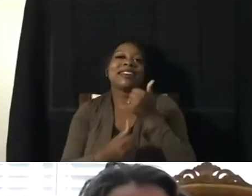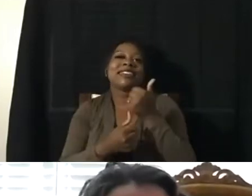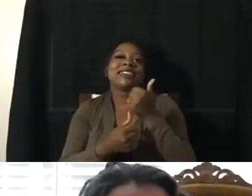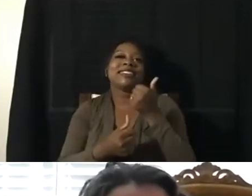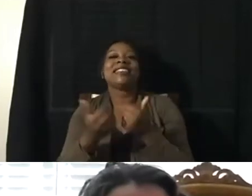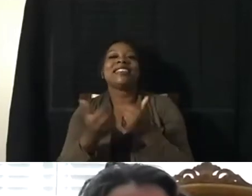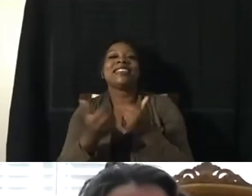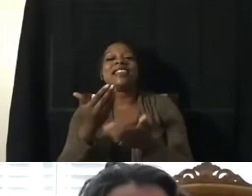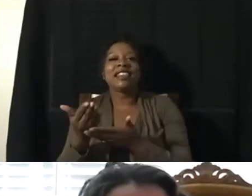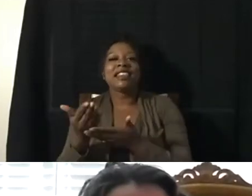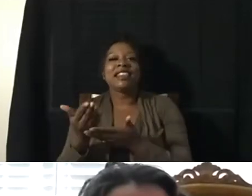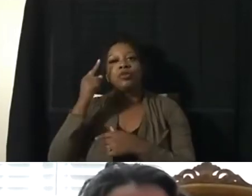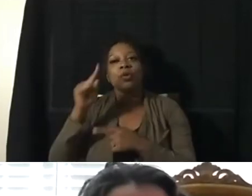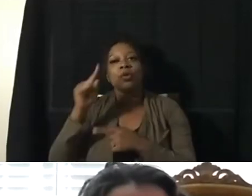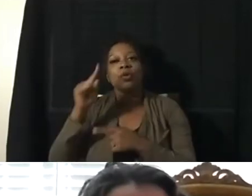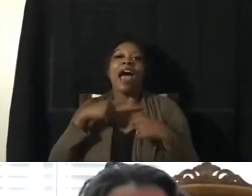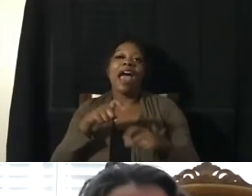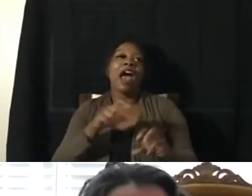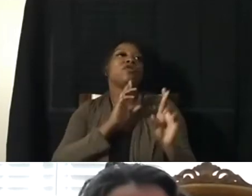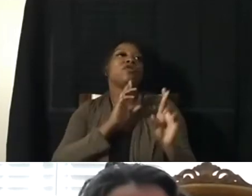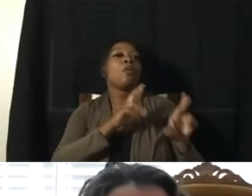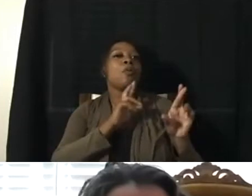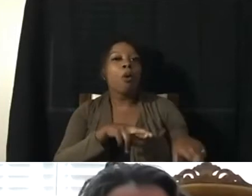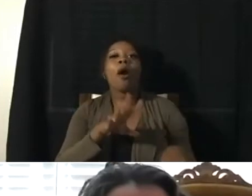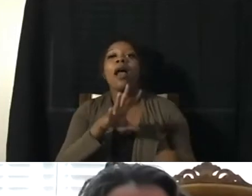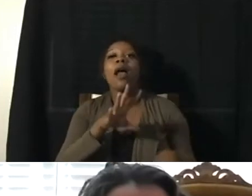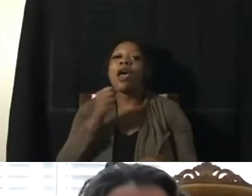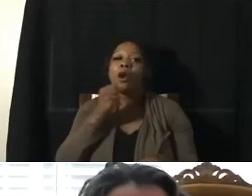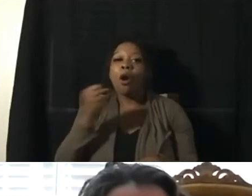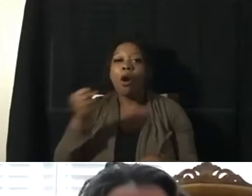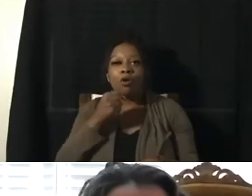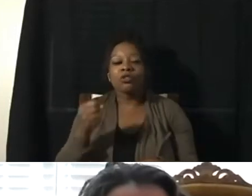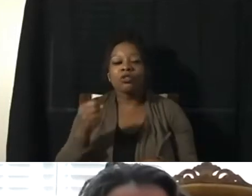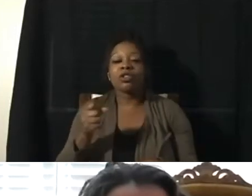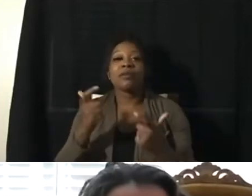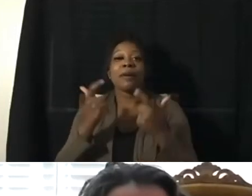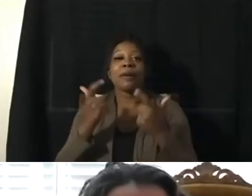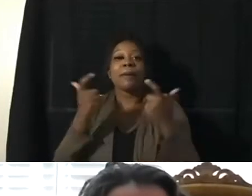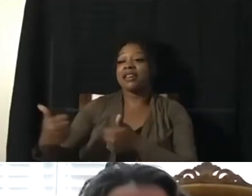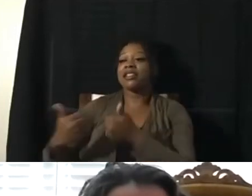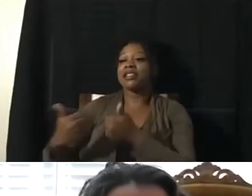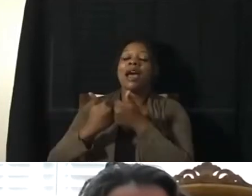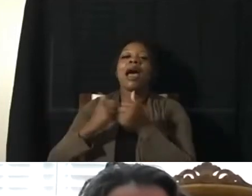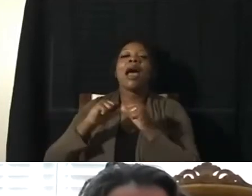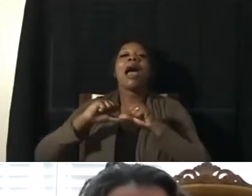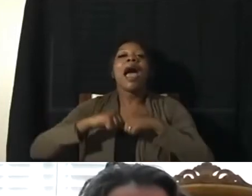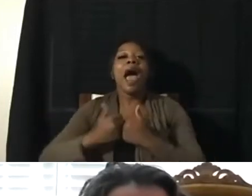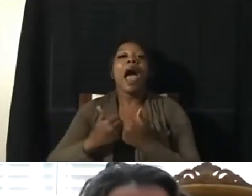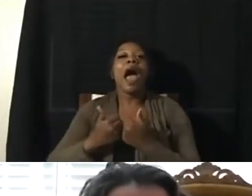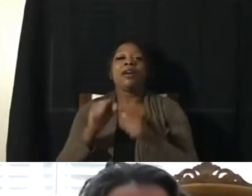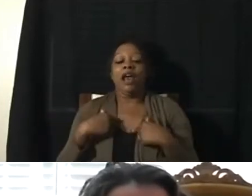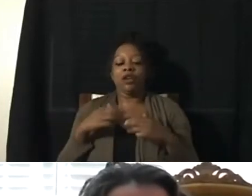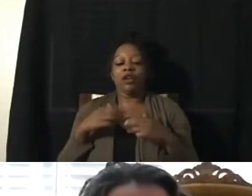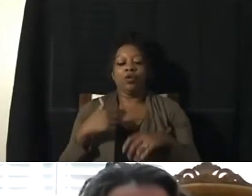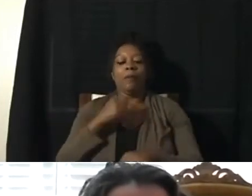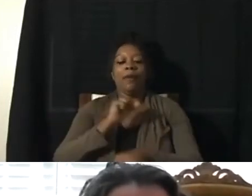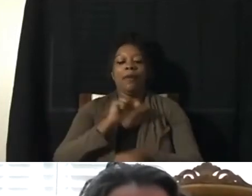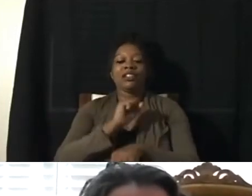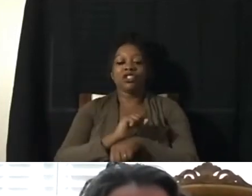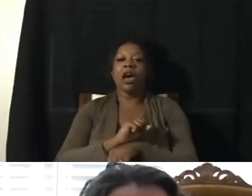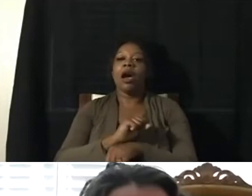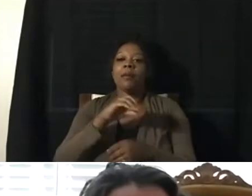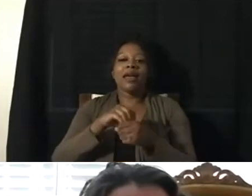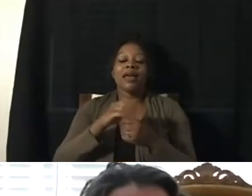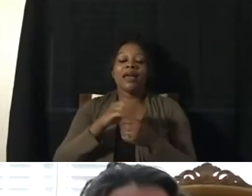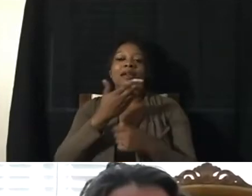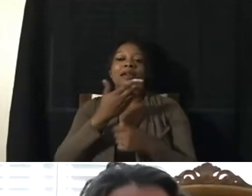I think the biggest hurdle was how can I do my job in the most productive way